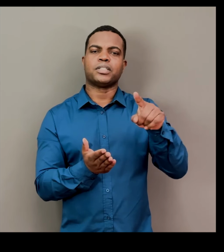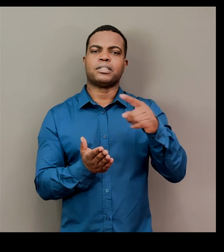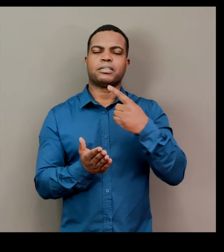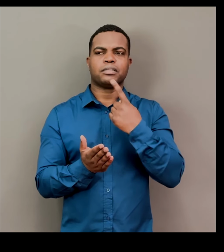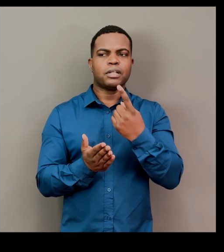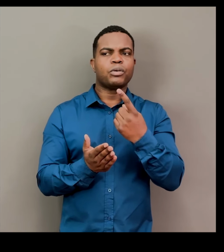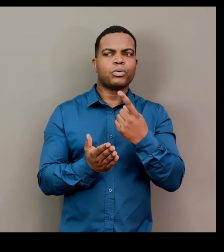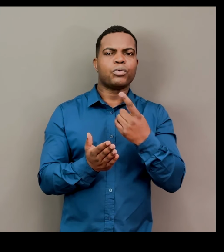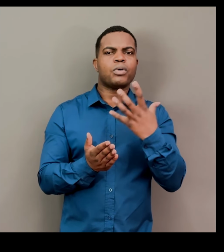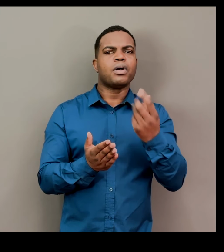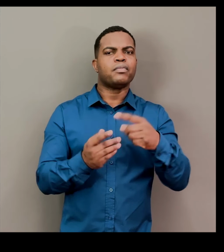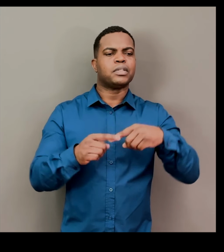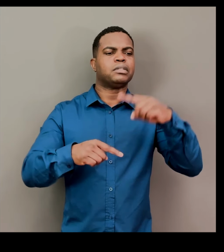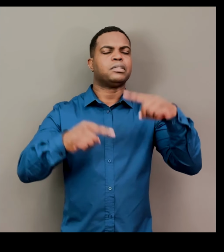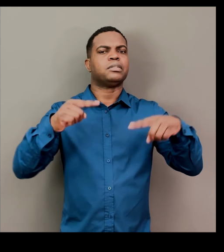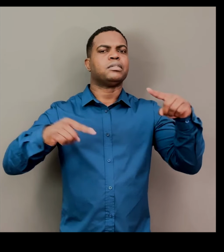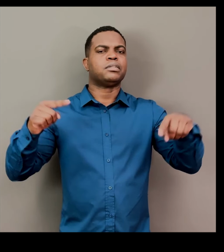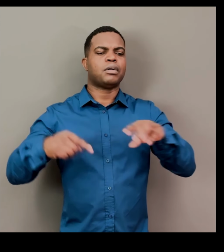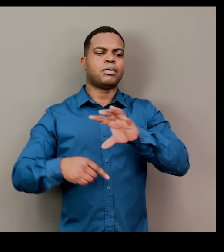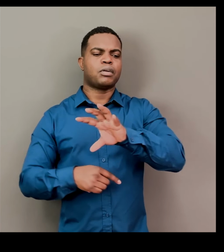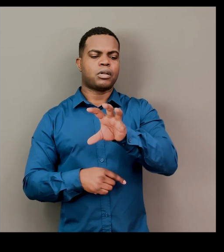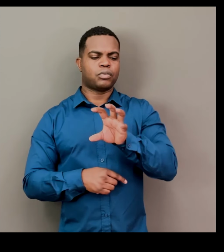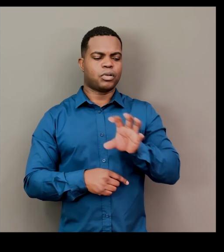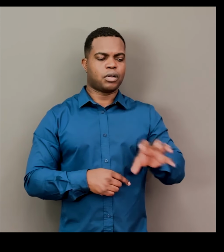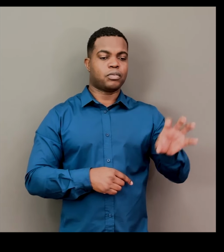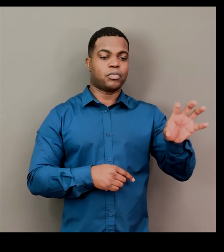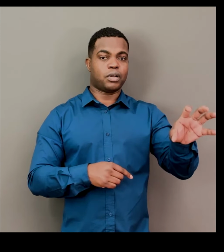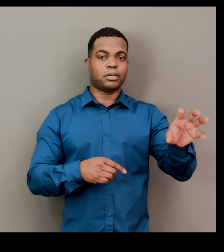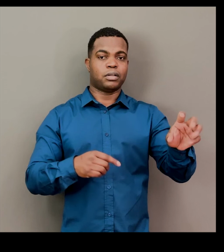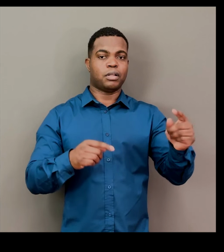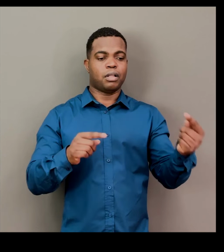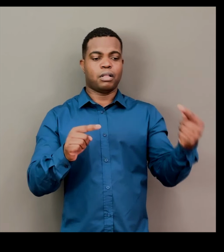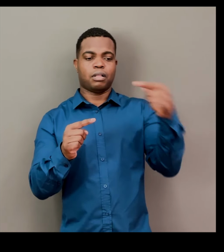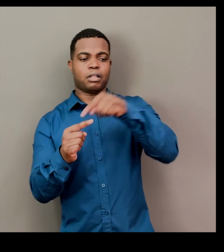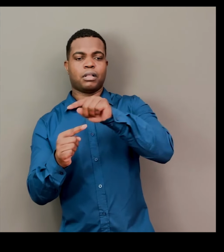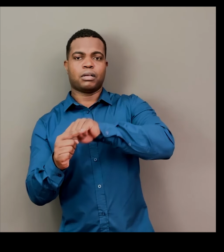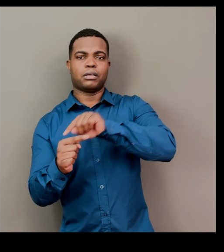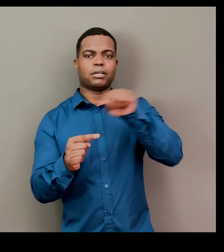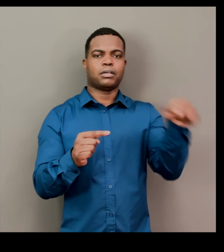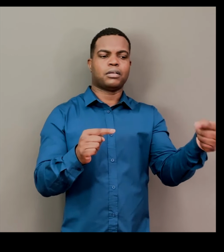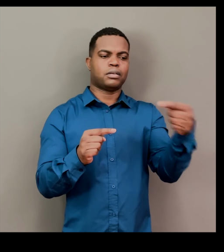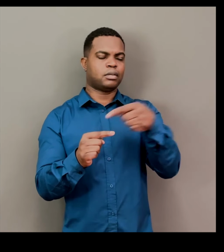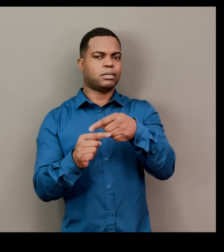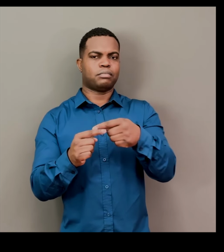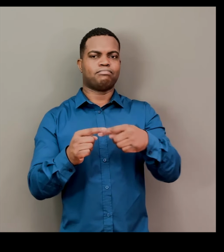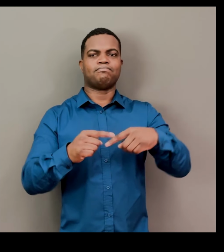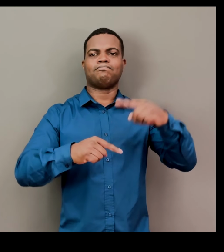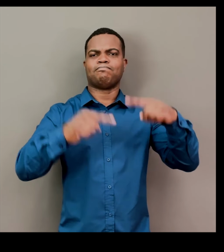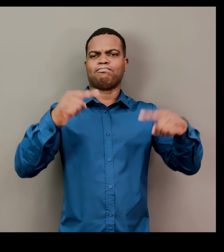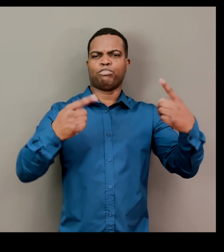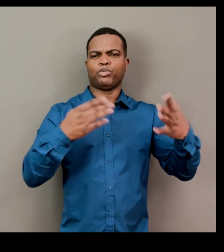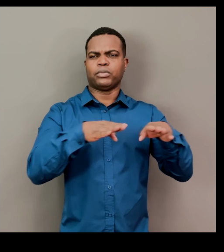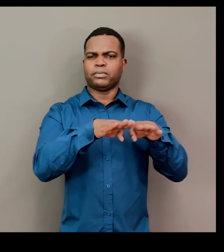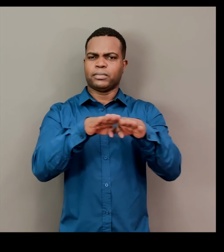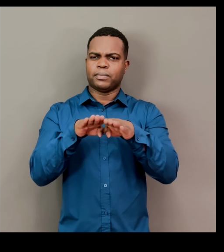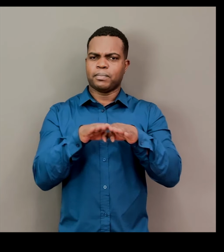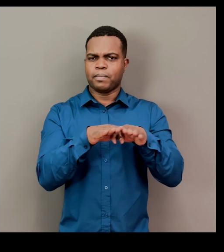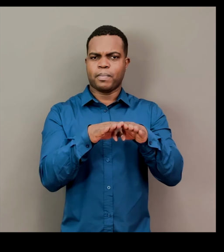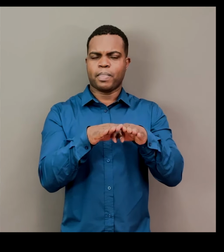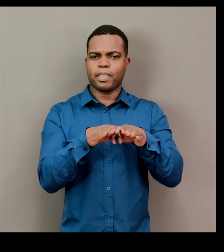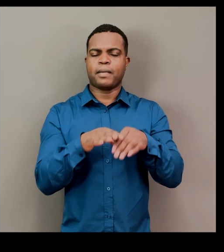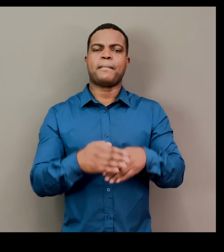insufficient cross-border interoperability of national schemes prevents citizens and businesses